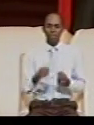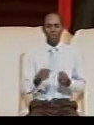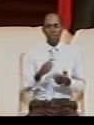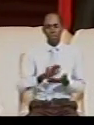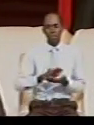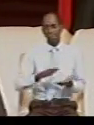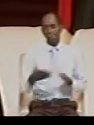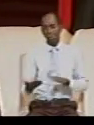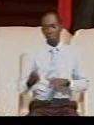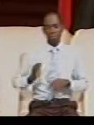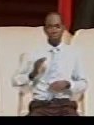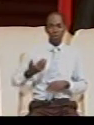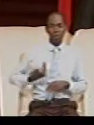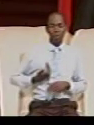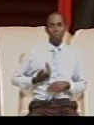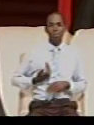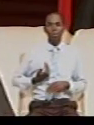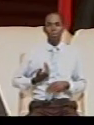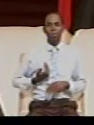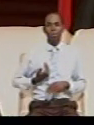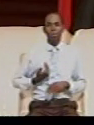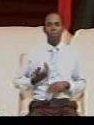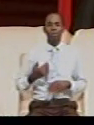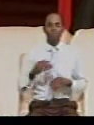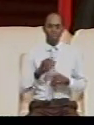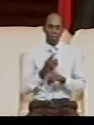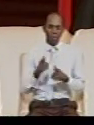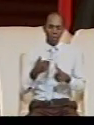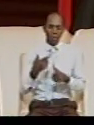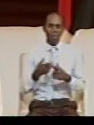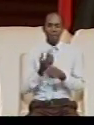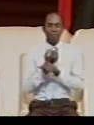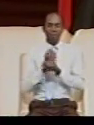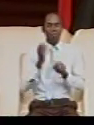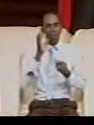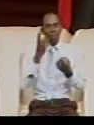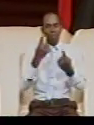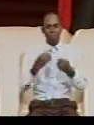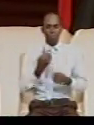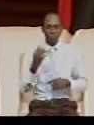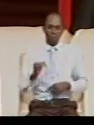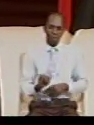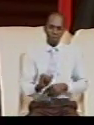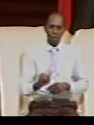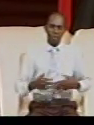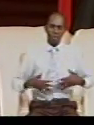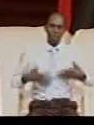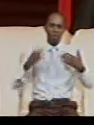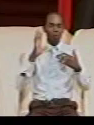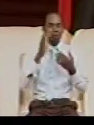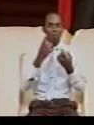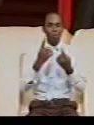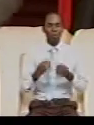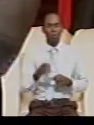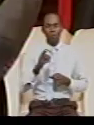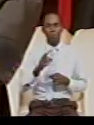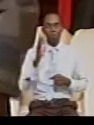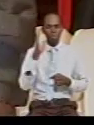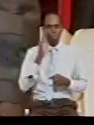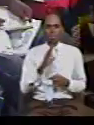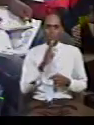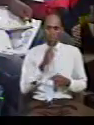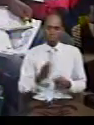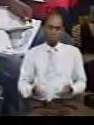the deadened life, salvation will come, eternal life will come, you'll be quickened